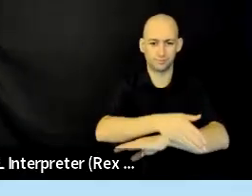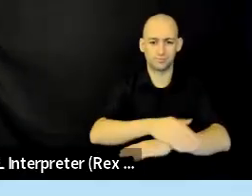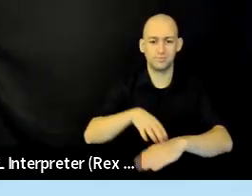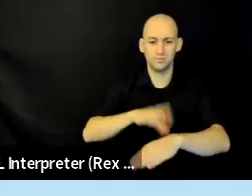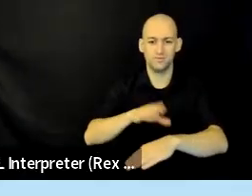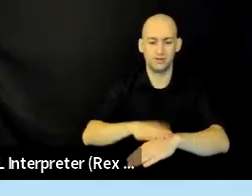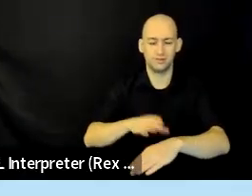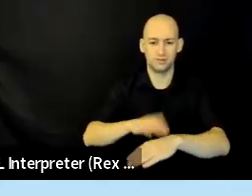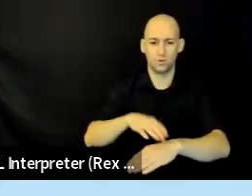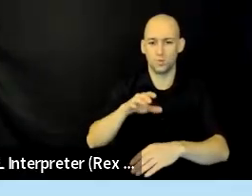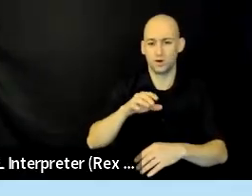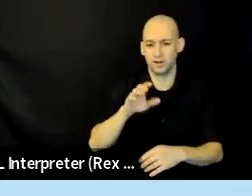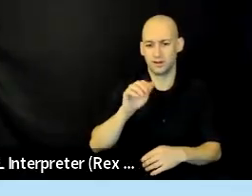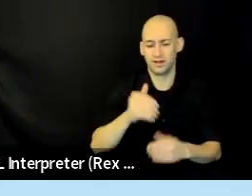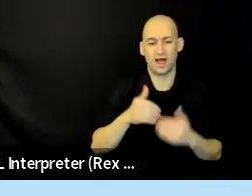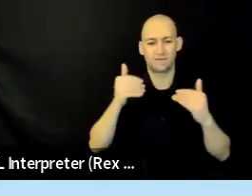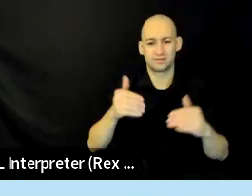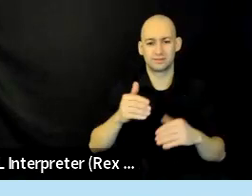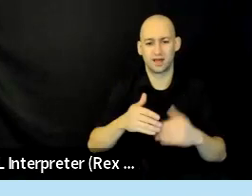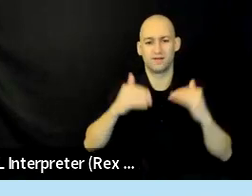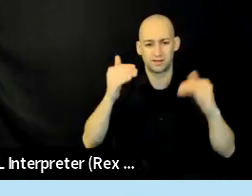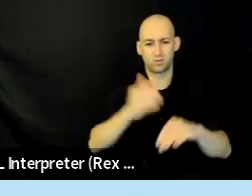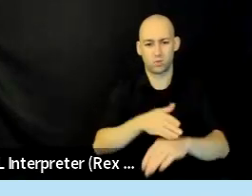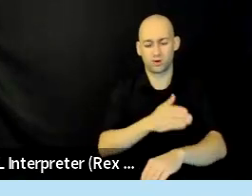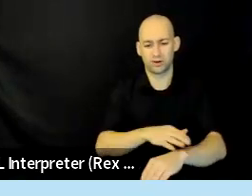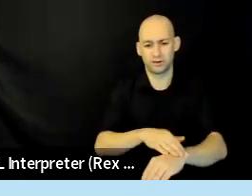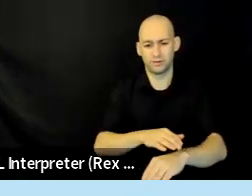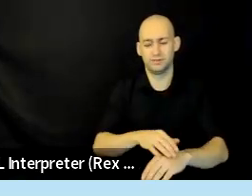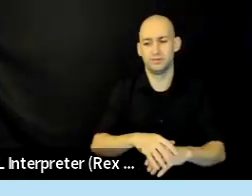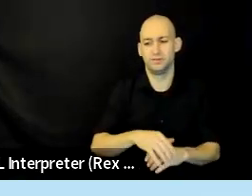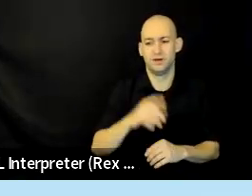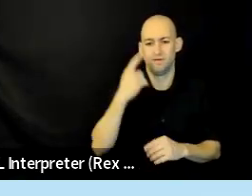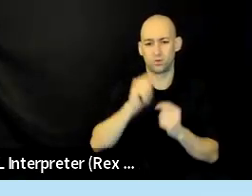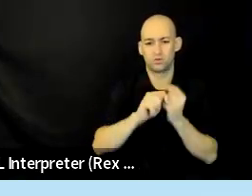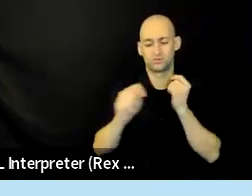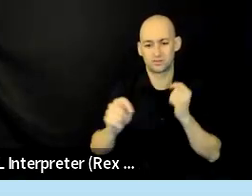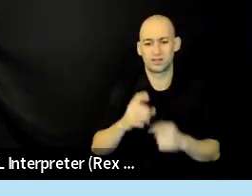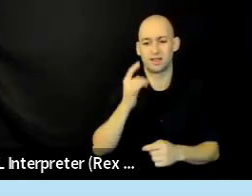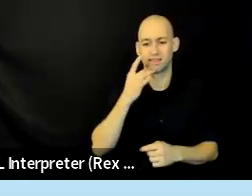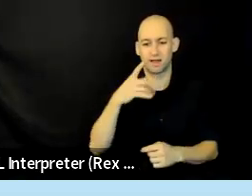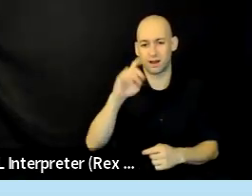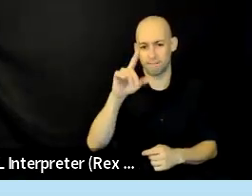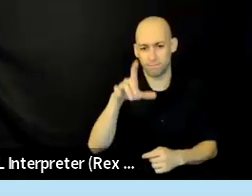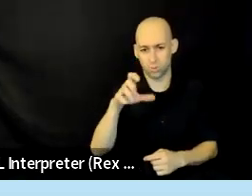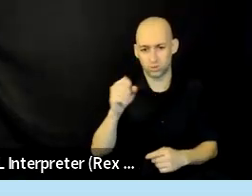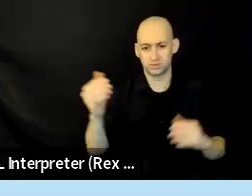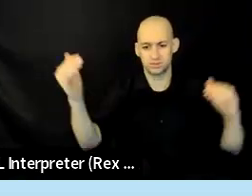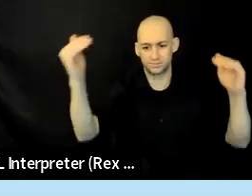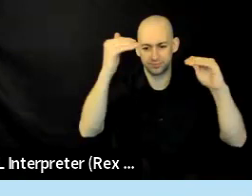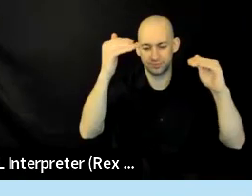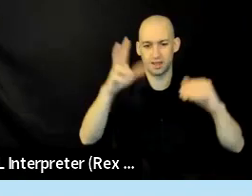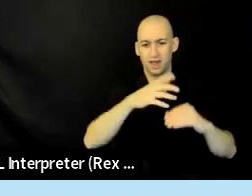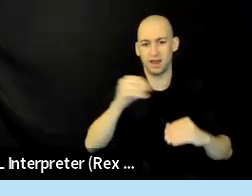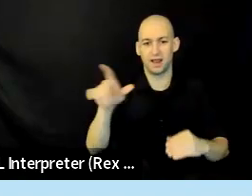trucks crossing signs, and flashing beacons, light poles illuminating the intersection, and left turn lanes